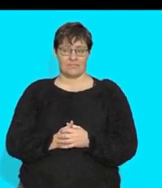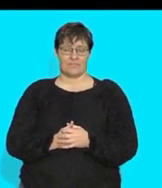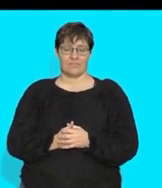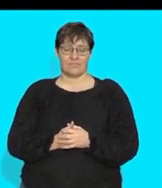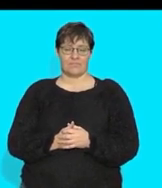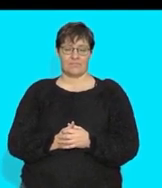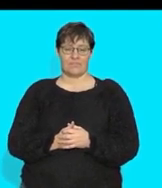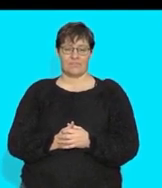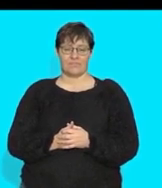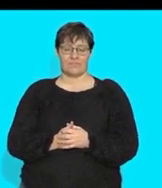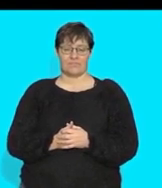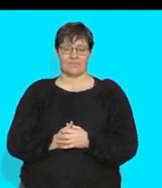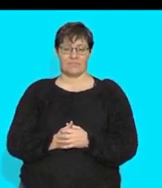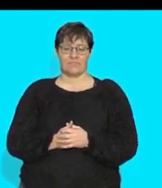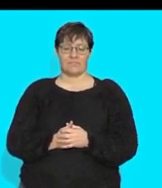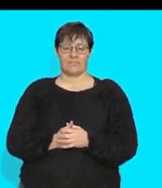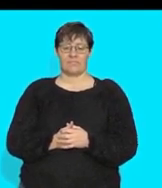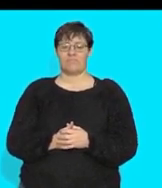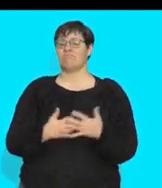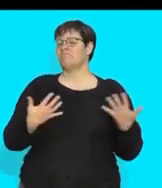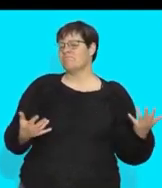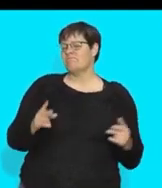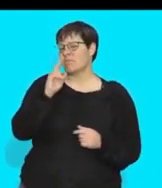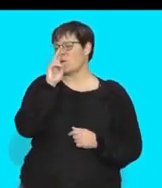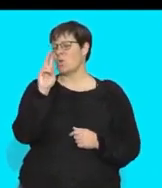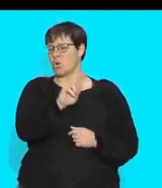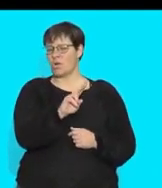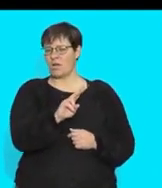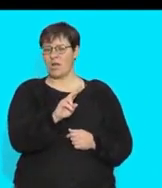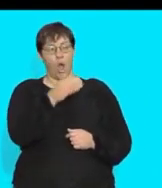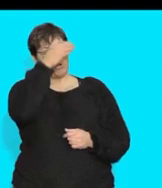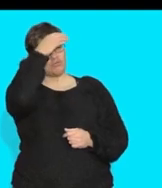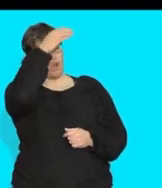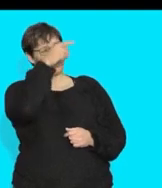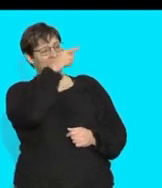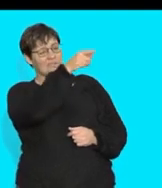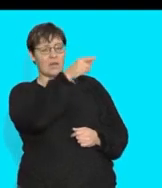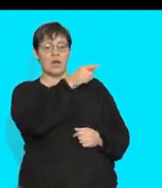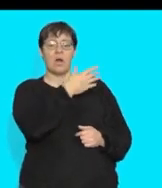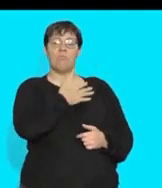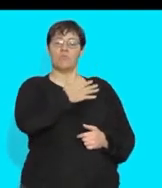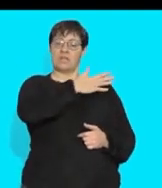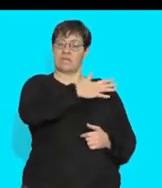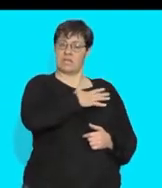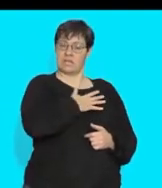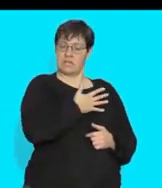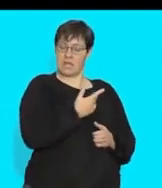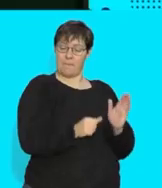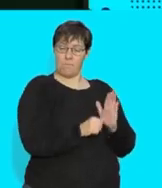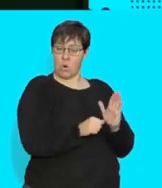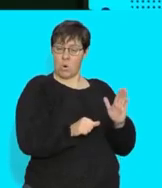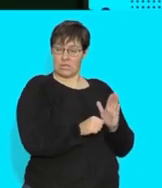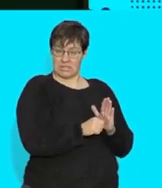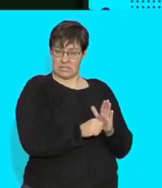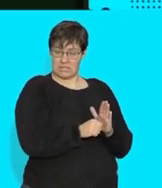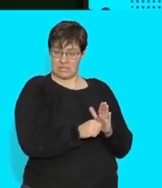All right, guys, when we looked at the first concept, we said how important it was to understand the differences in terminology.